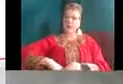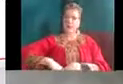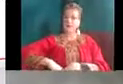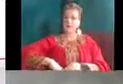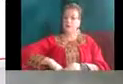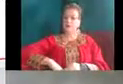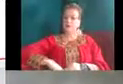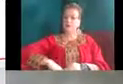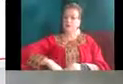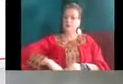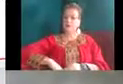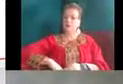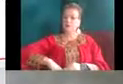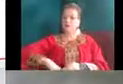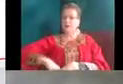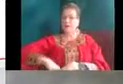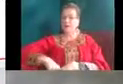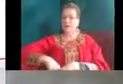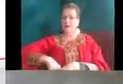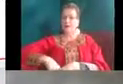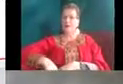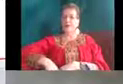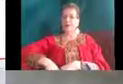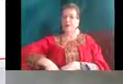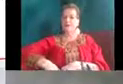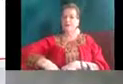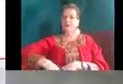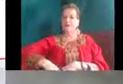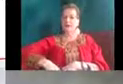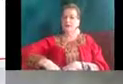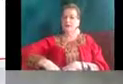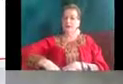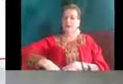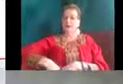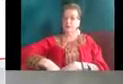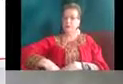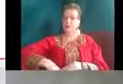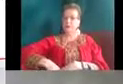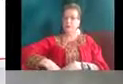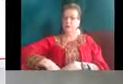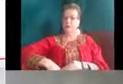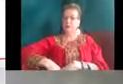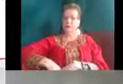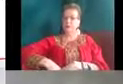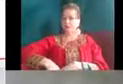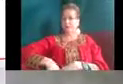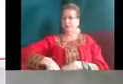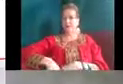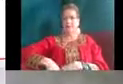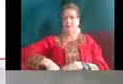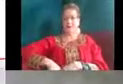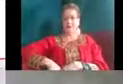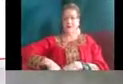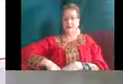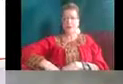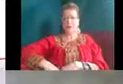put the pager on their um waistband they would definitely feel the vibration and so it goes and you can really